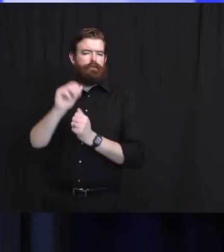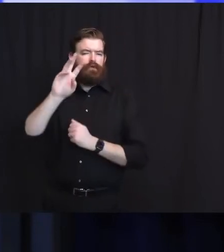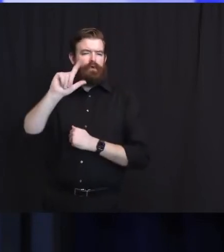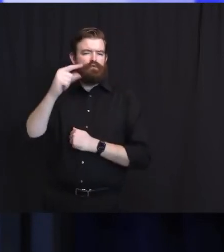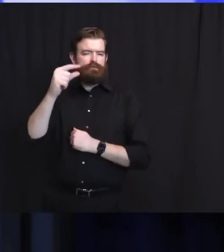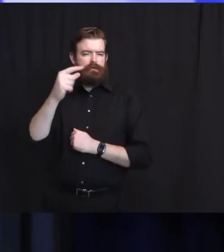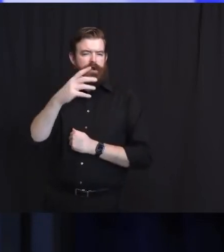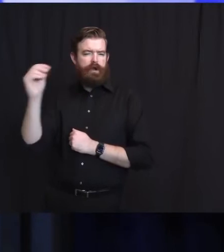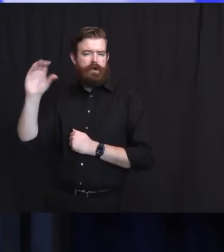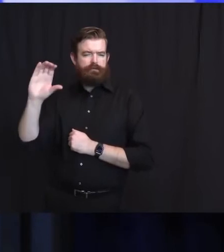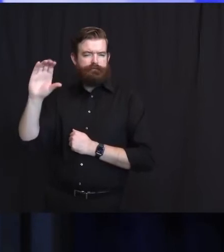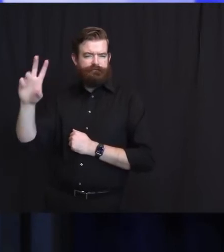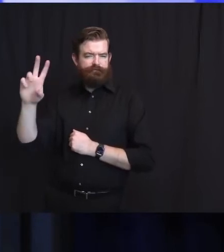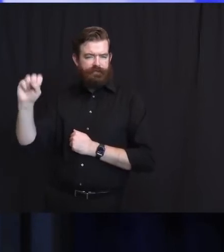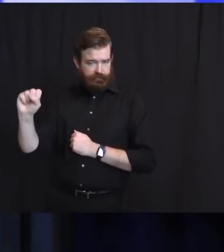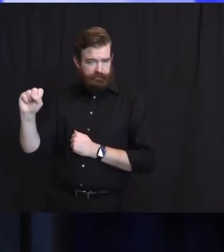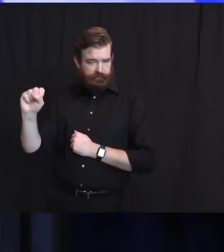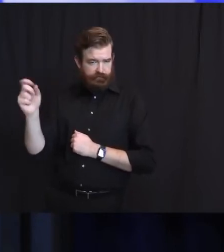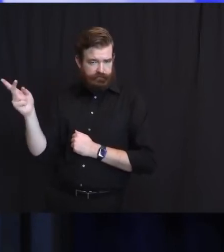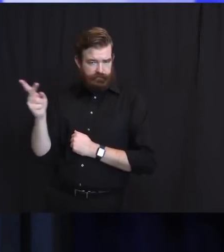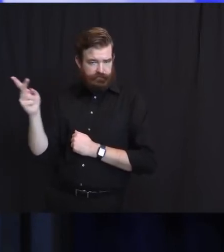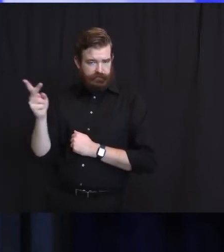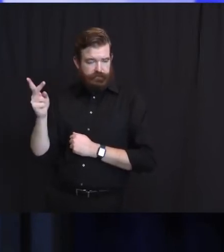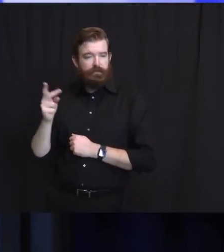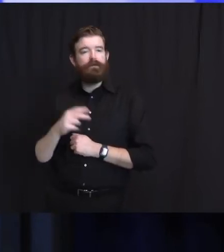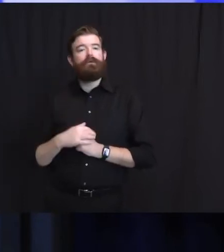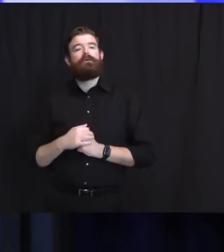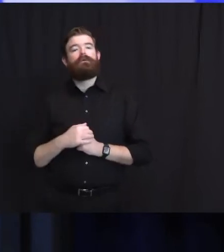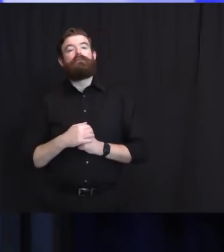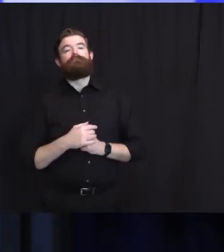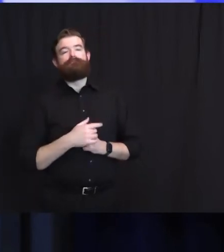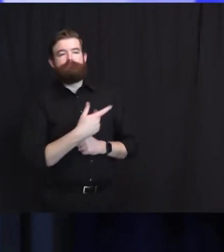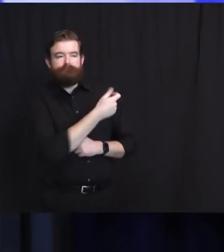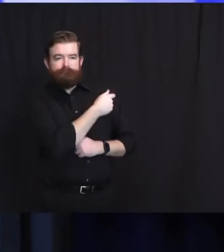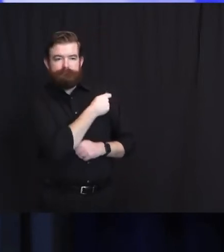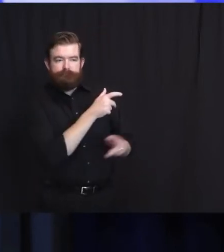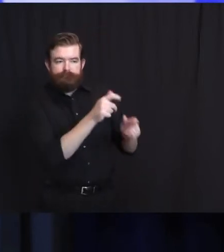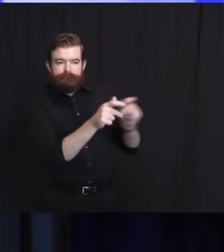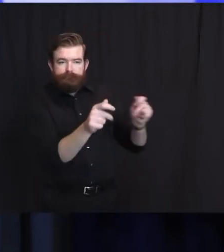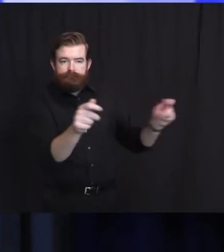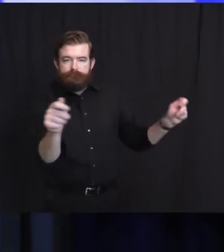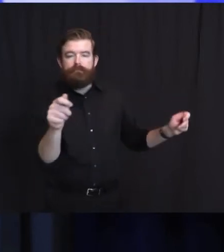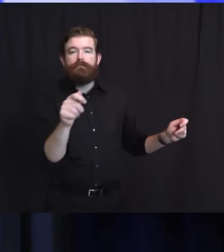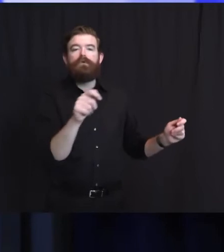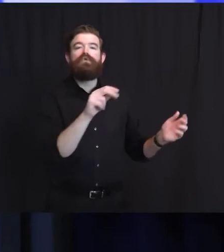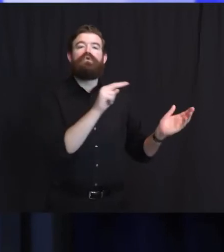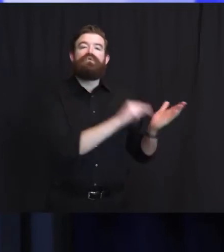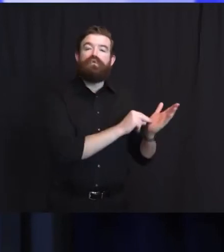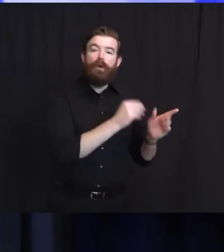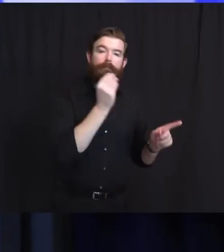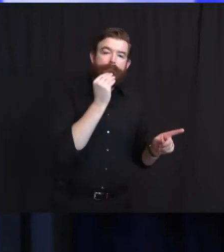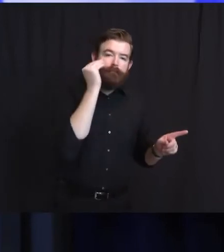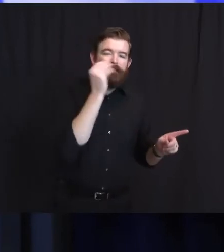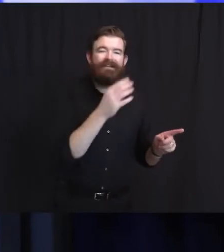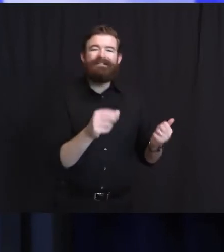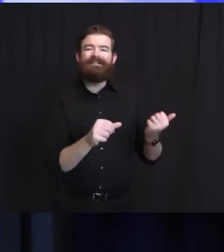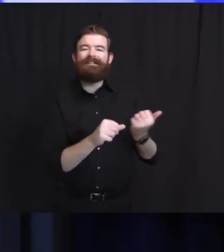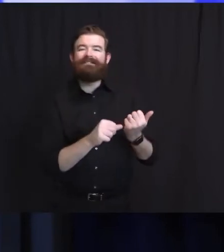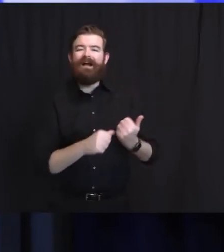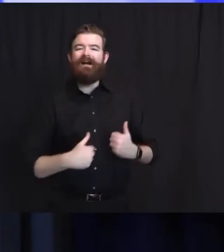to provide vaccinations to nursing home and assisted living facilities. Shortly after the program began,